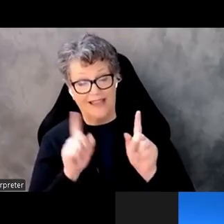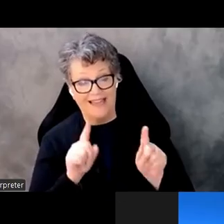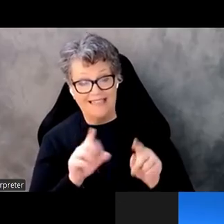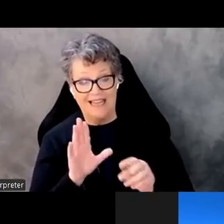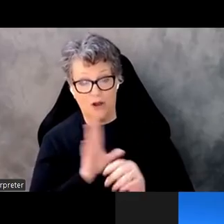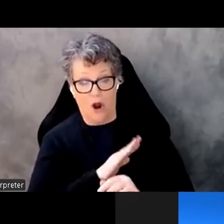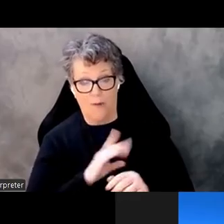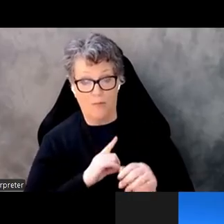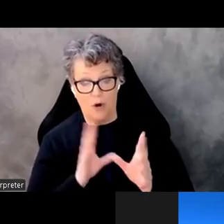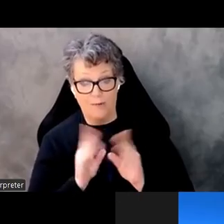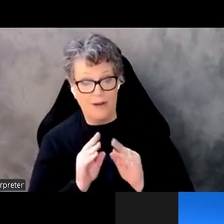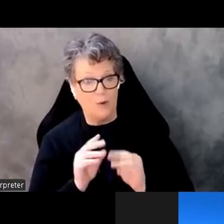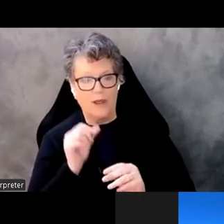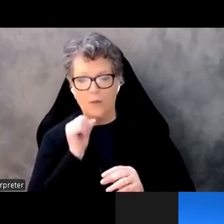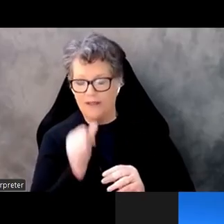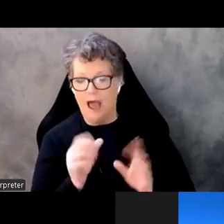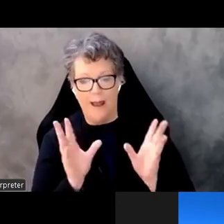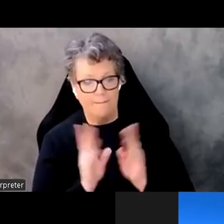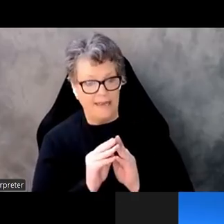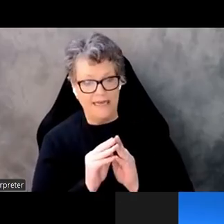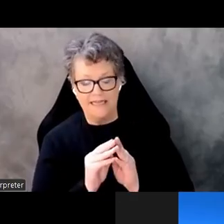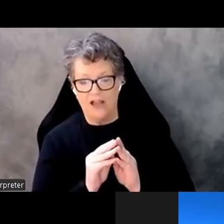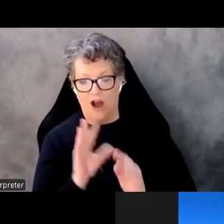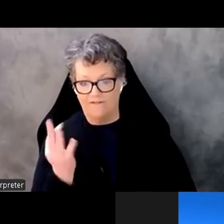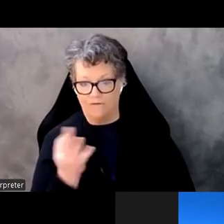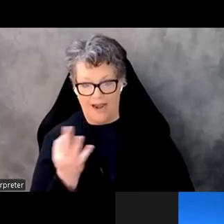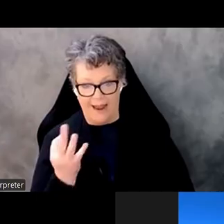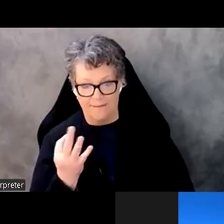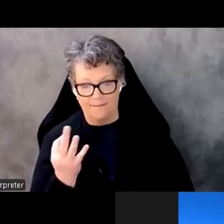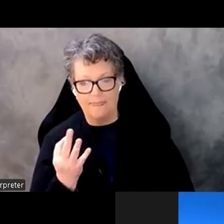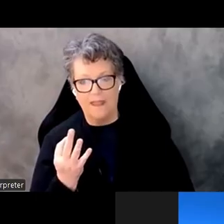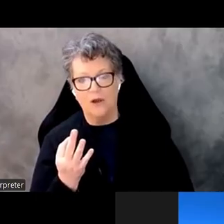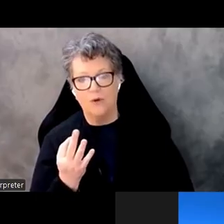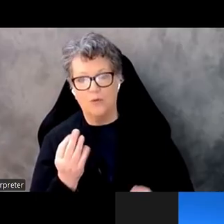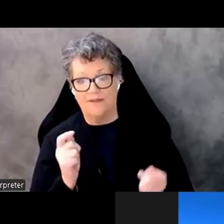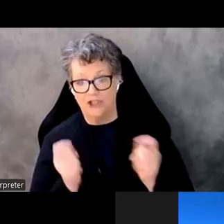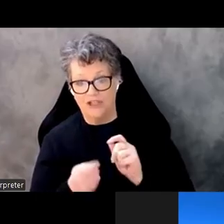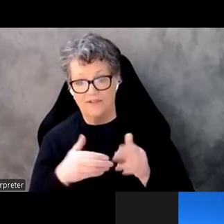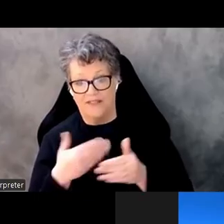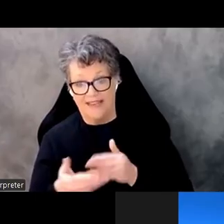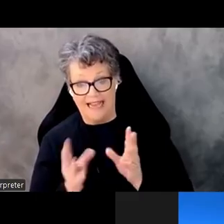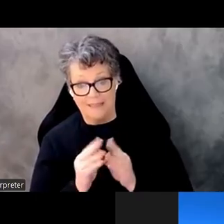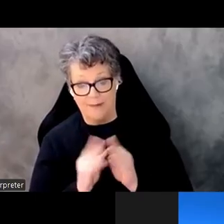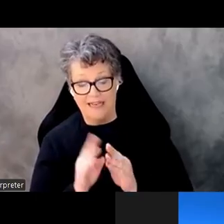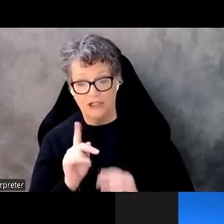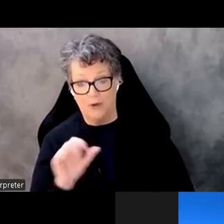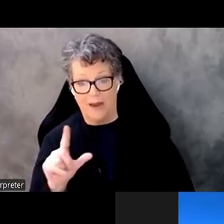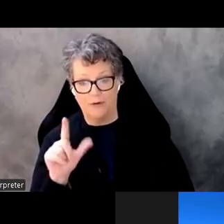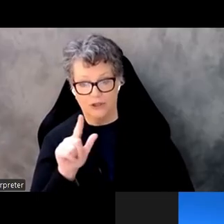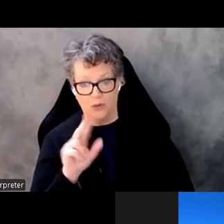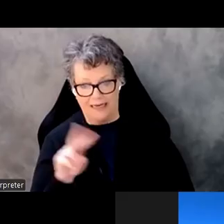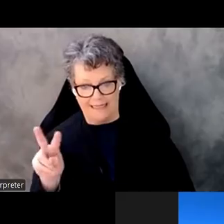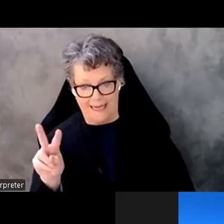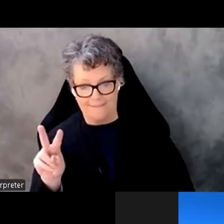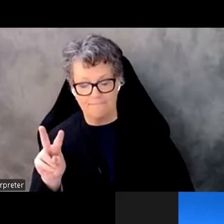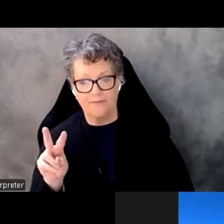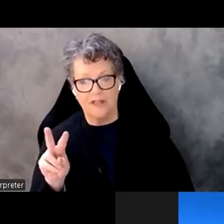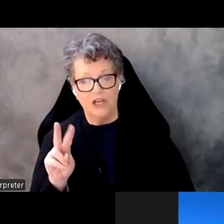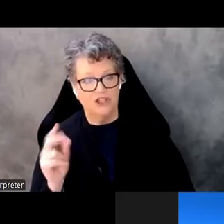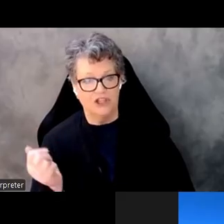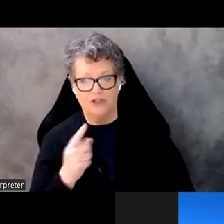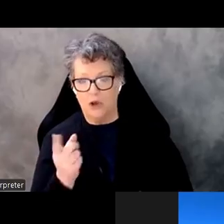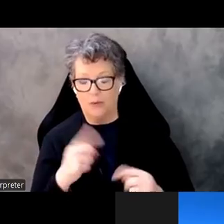meetings. We are not going to meet on a Friday. We have shifted the next board meeting to April 22nd, so you all don't